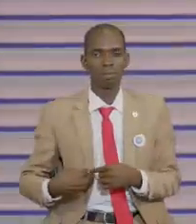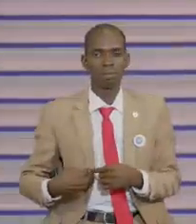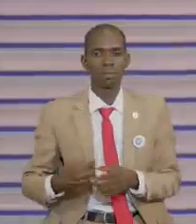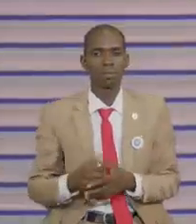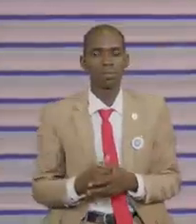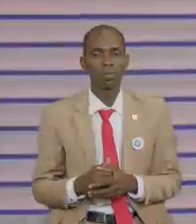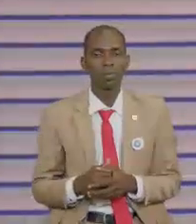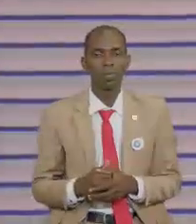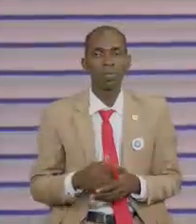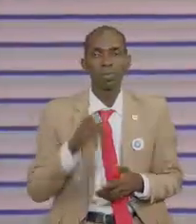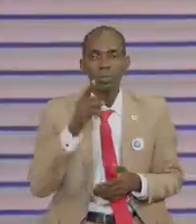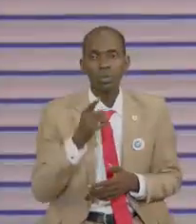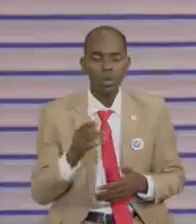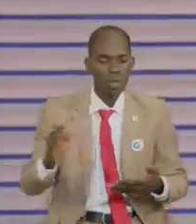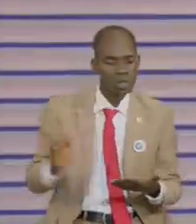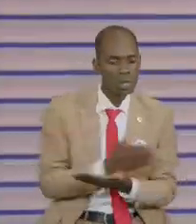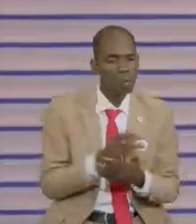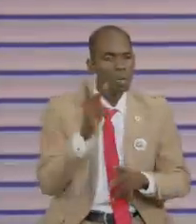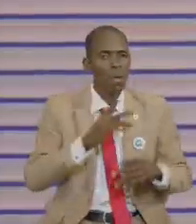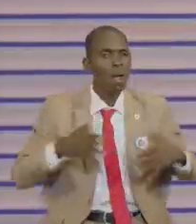You may sing and the people will clap.